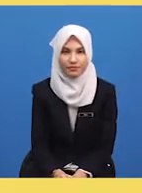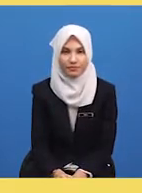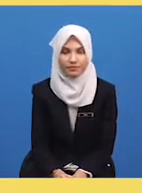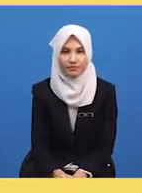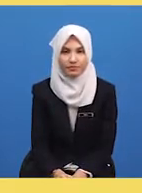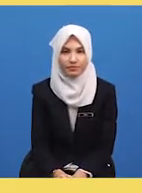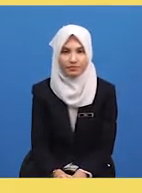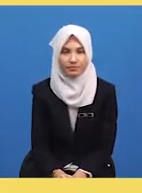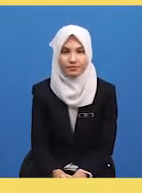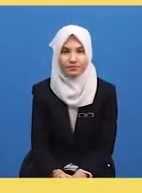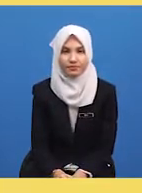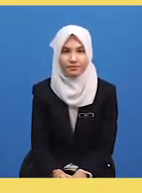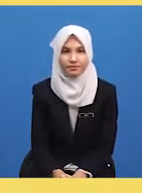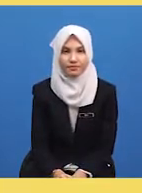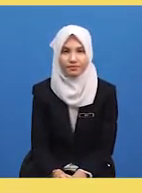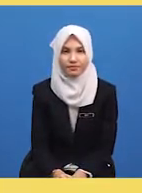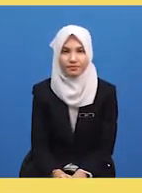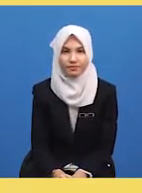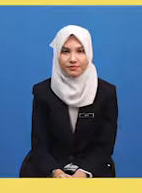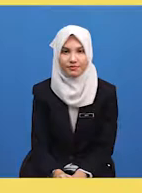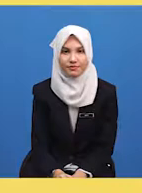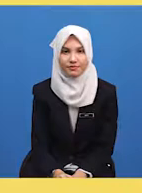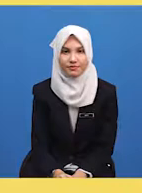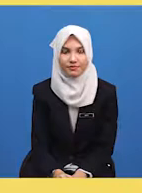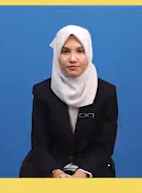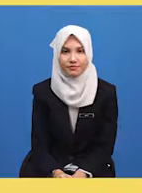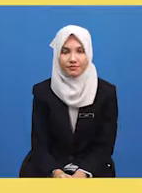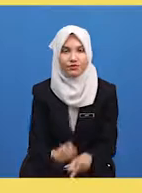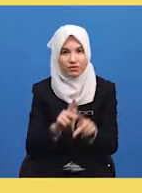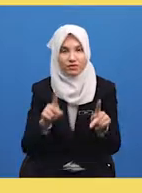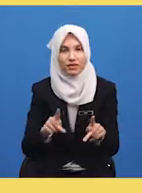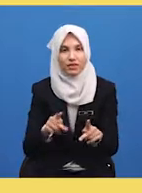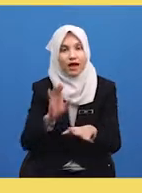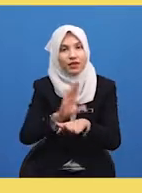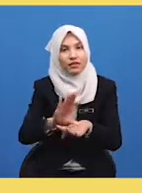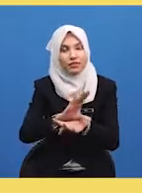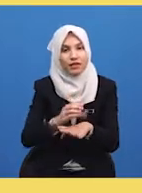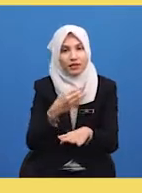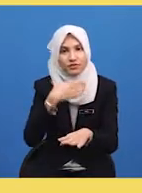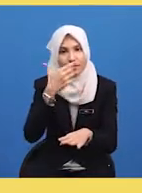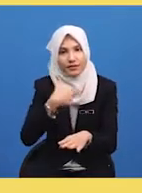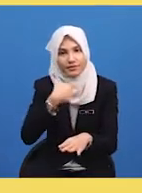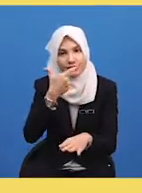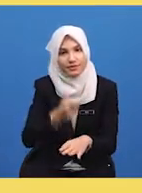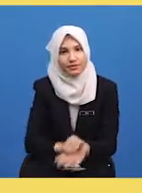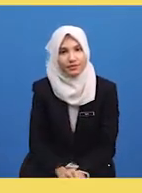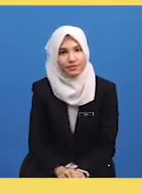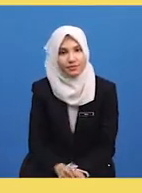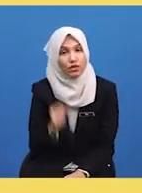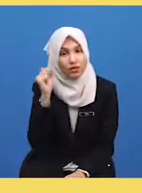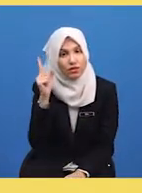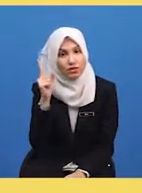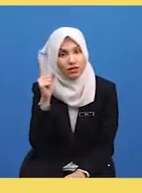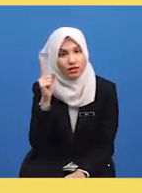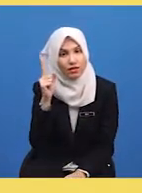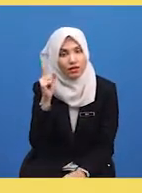You may use some of these phrases and use expressions. Do you think it's